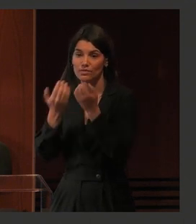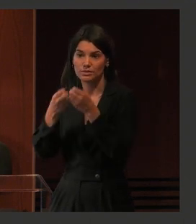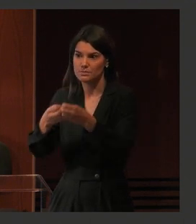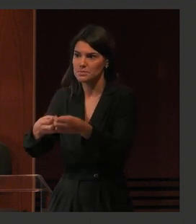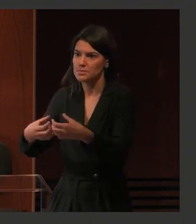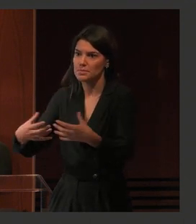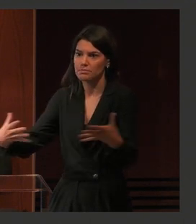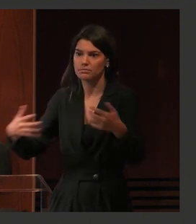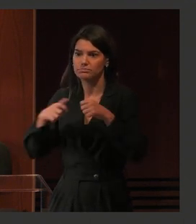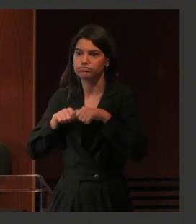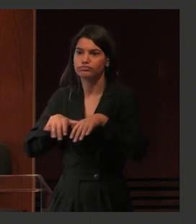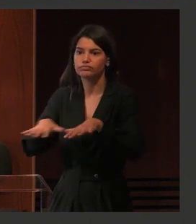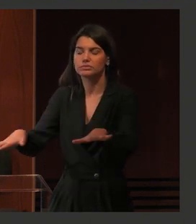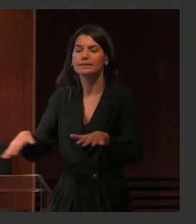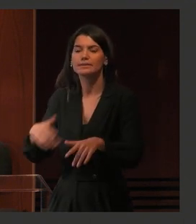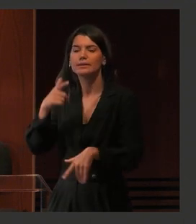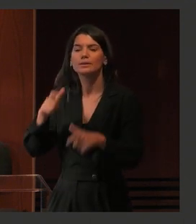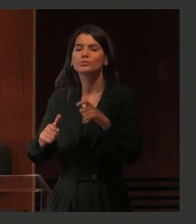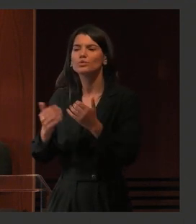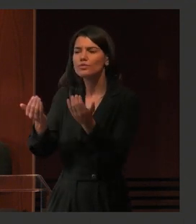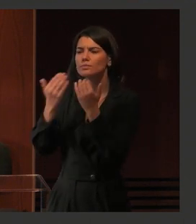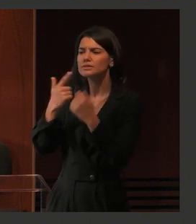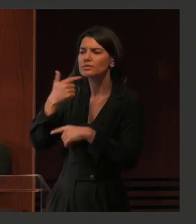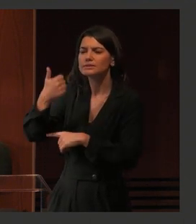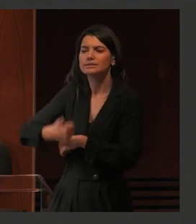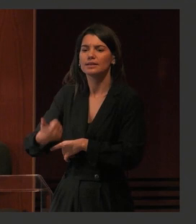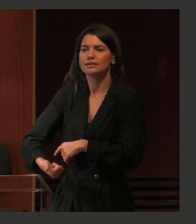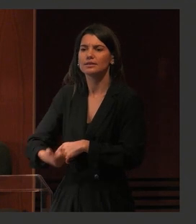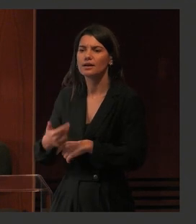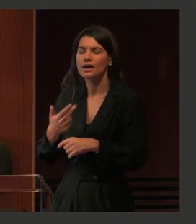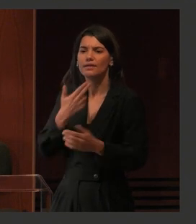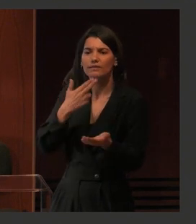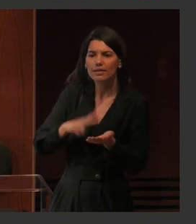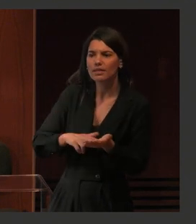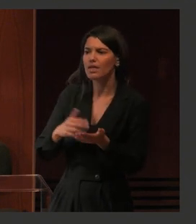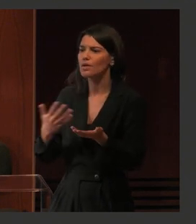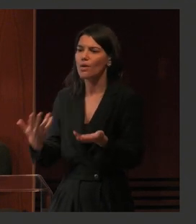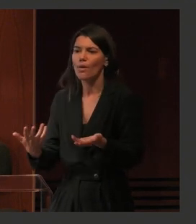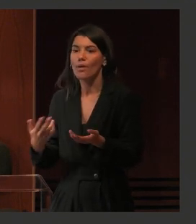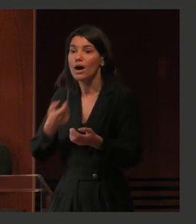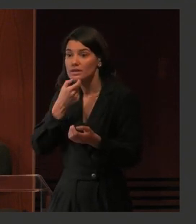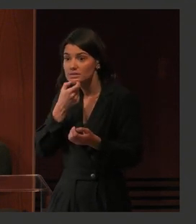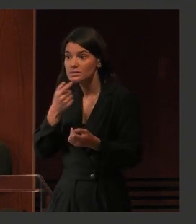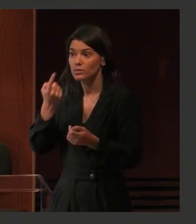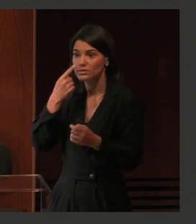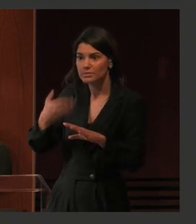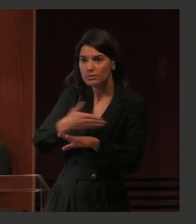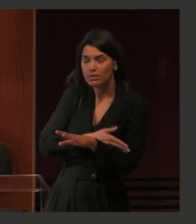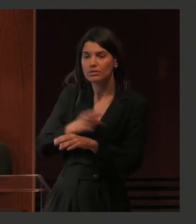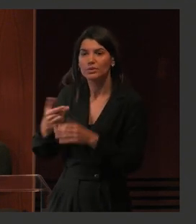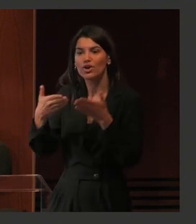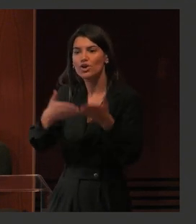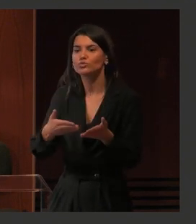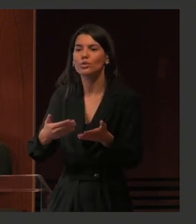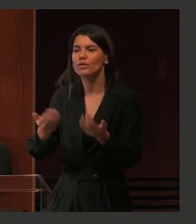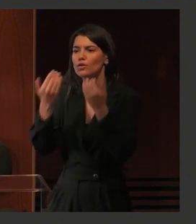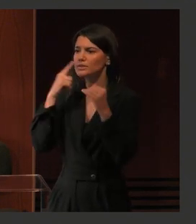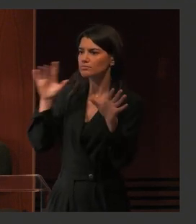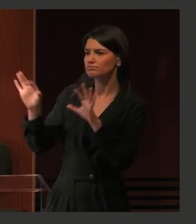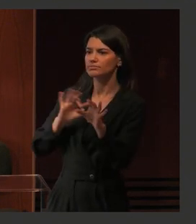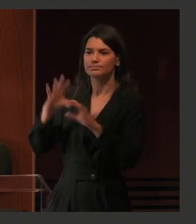information without knowledge and without certain help. And online education will, on the one hand